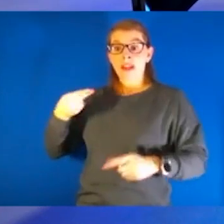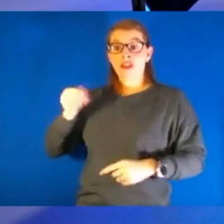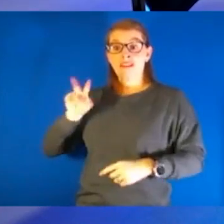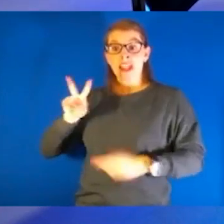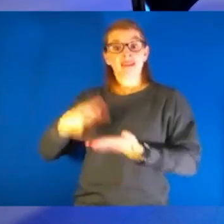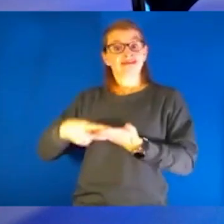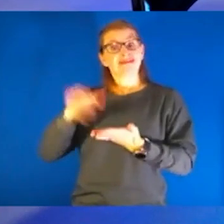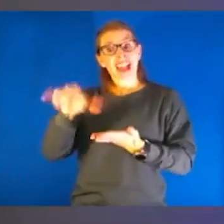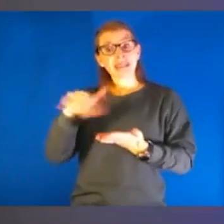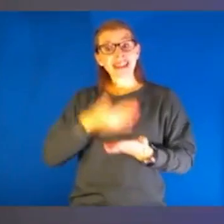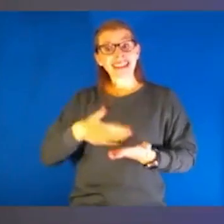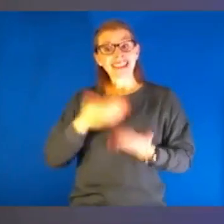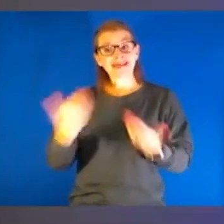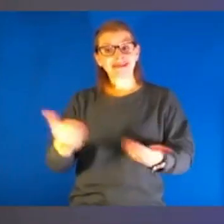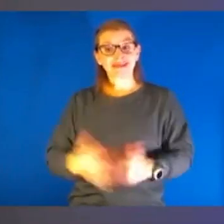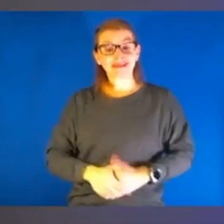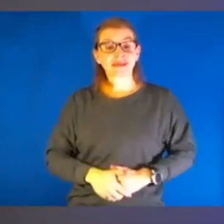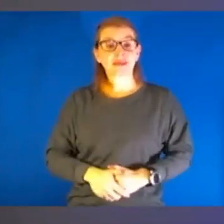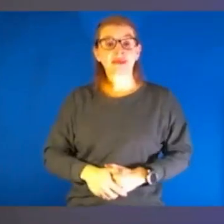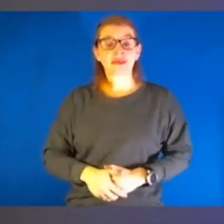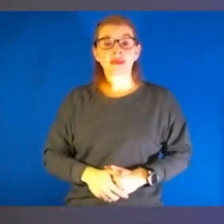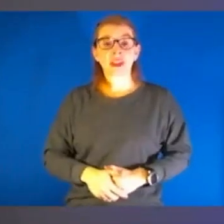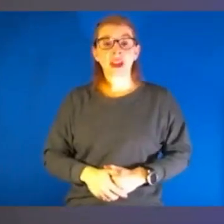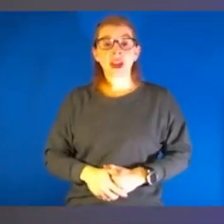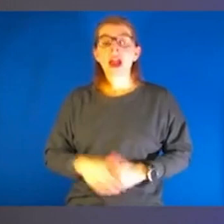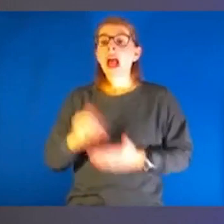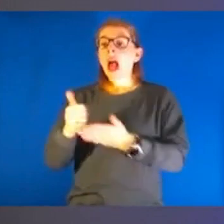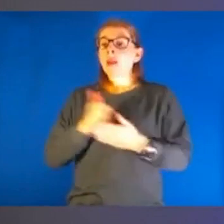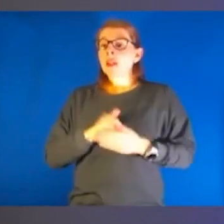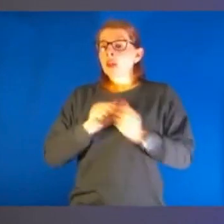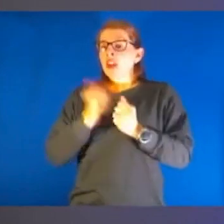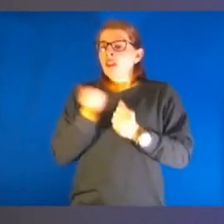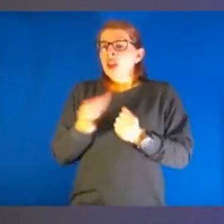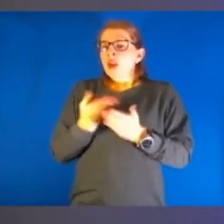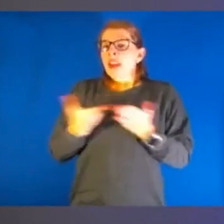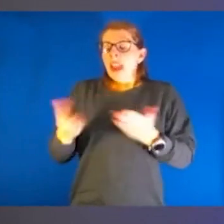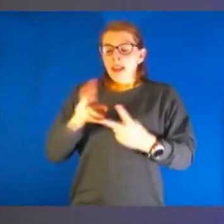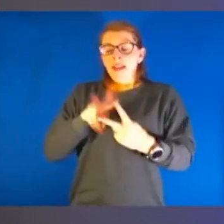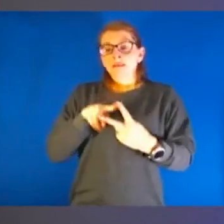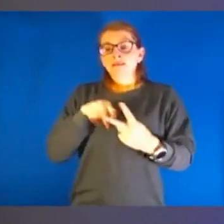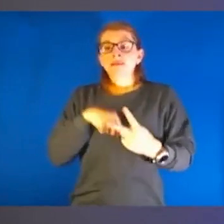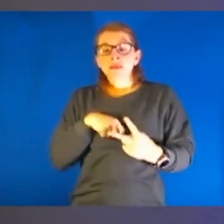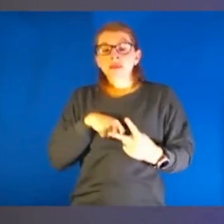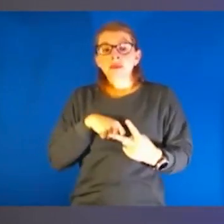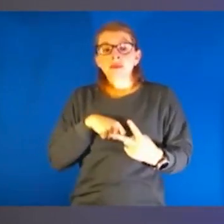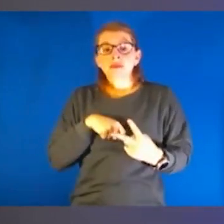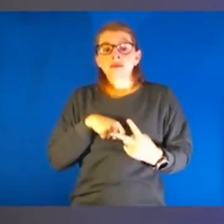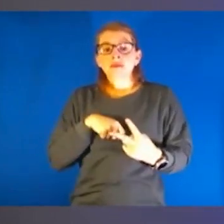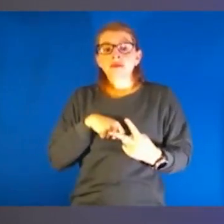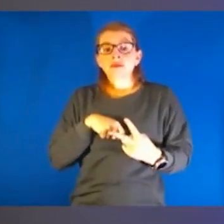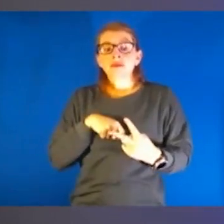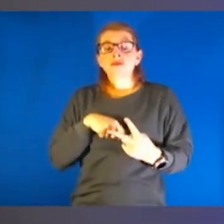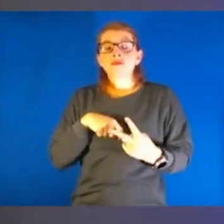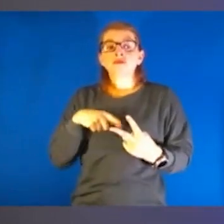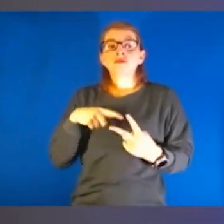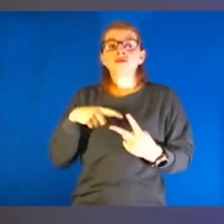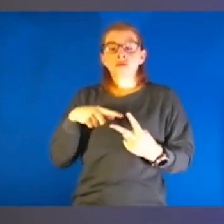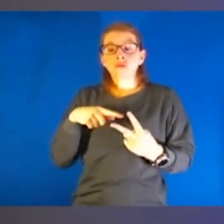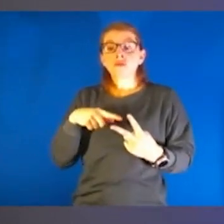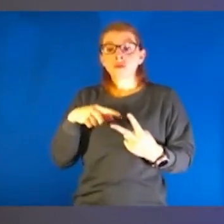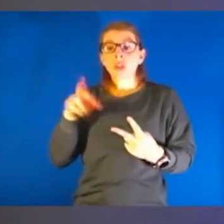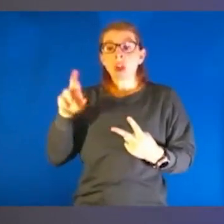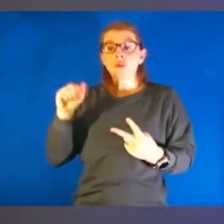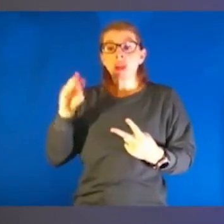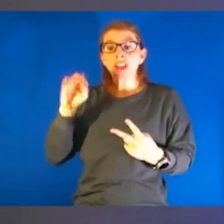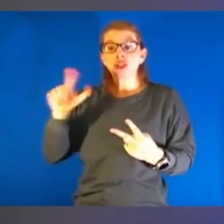think a couple of things. One is it'll help us to better engage racial and ethnic minorities, particularly for us in